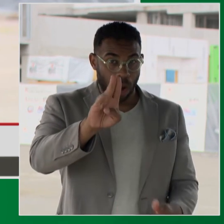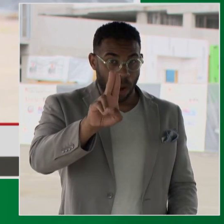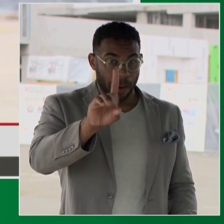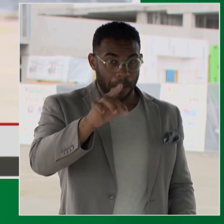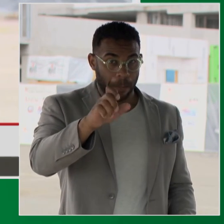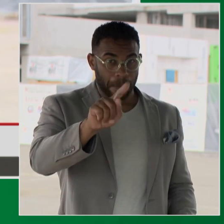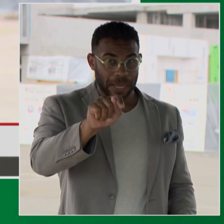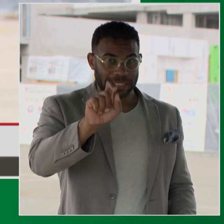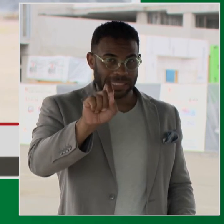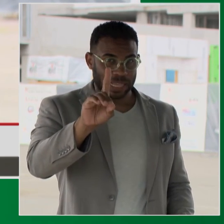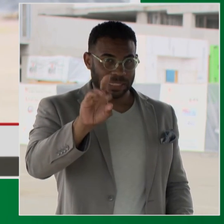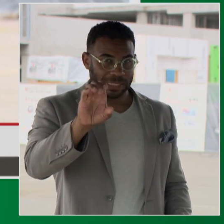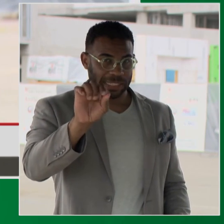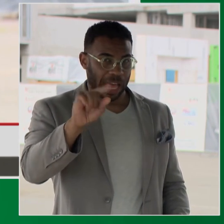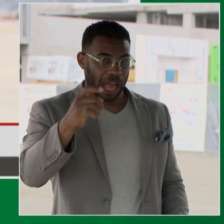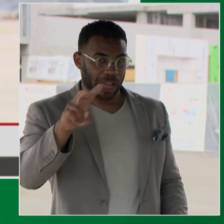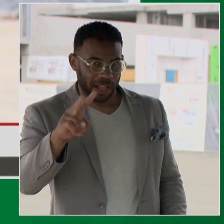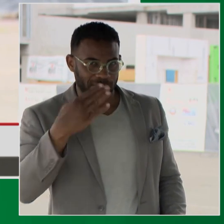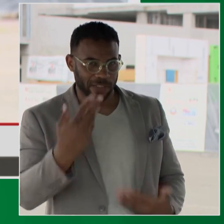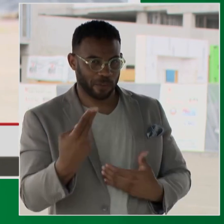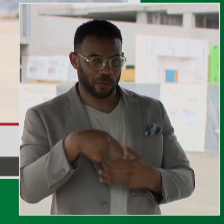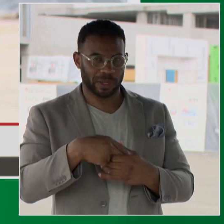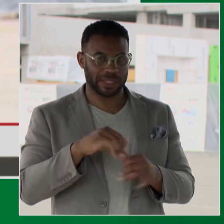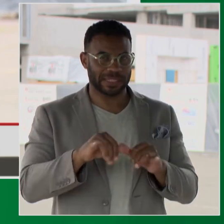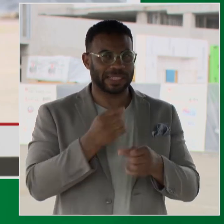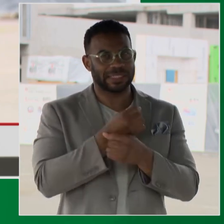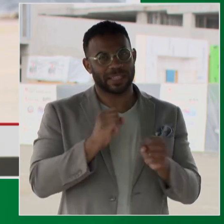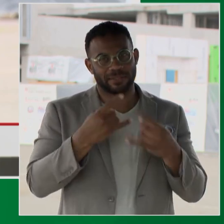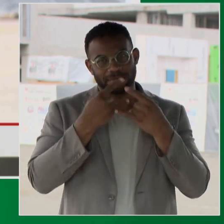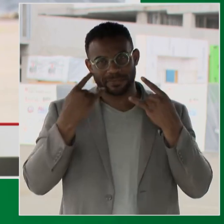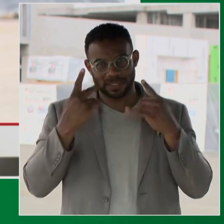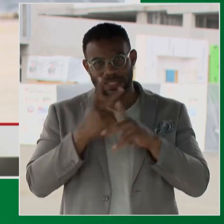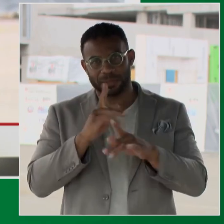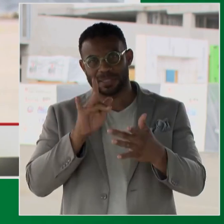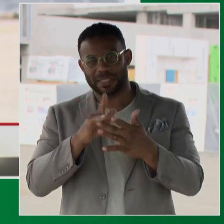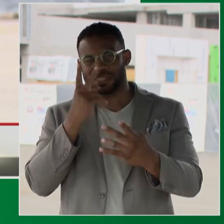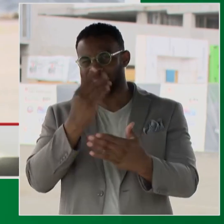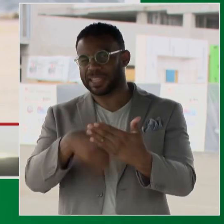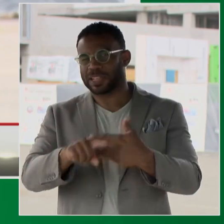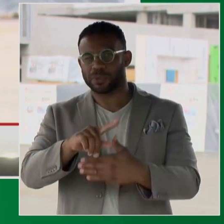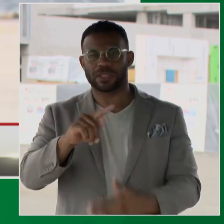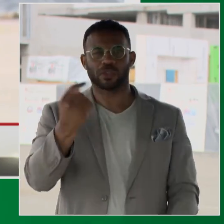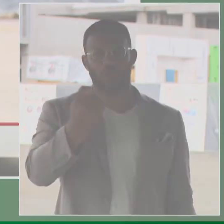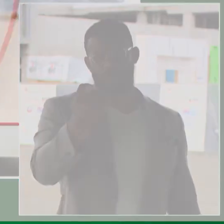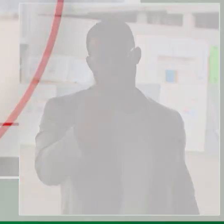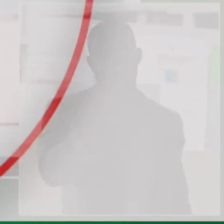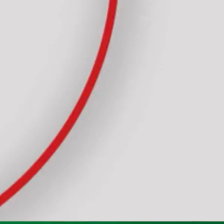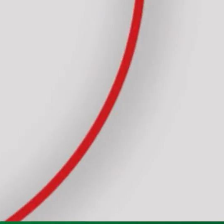budget.dc.gov. Thanks for joining us today. Be sure to stay safe and keep in touch. We'll see you next Tuesday.